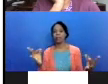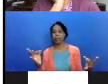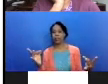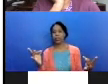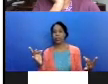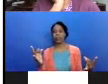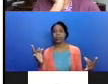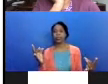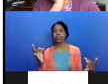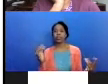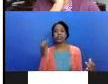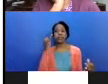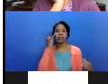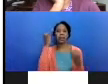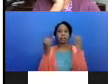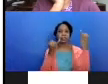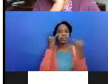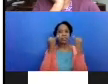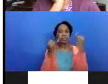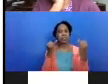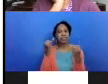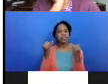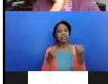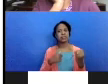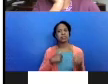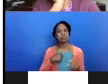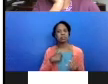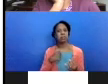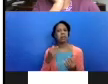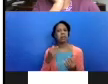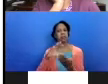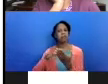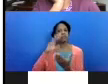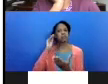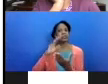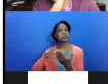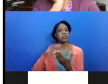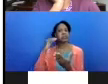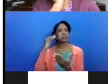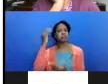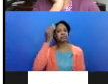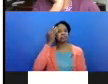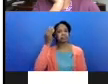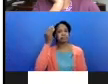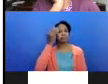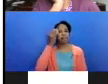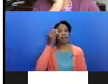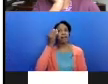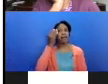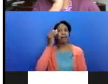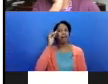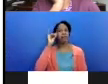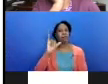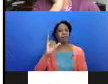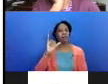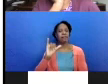how right I was about all this stuff, and I knew who the men were even before I even talked to them. So there's a kind of lot of self-righteousness in the early days.